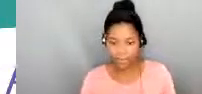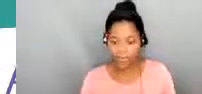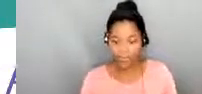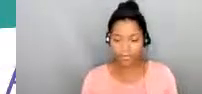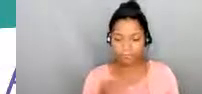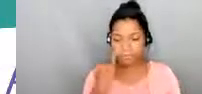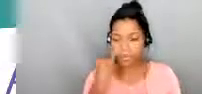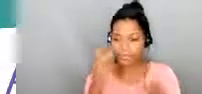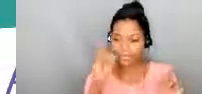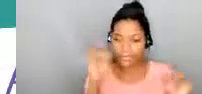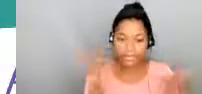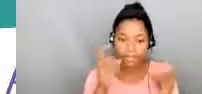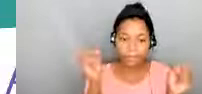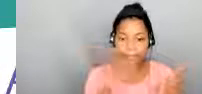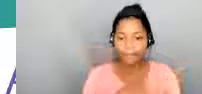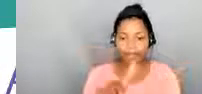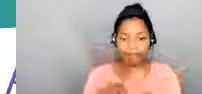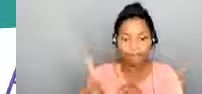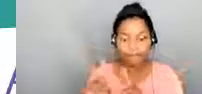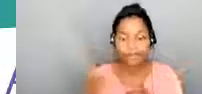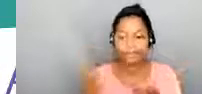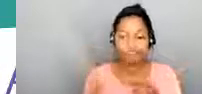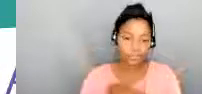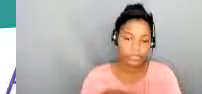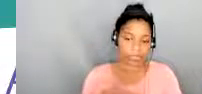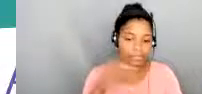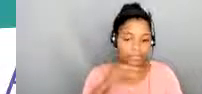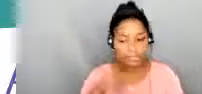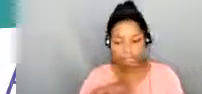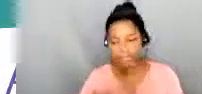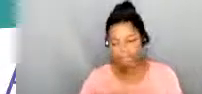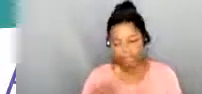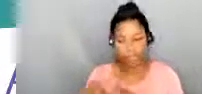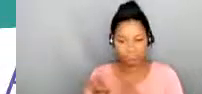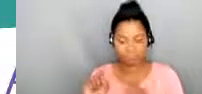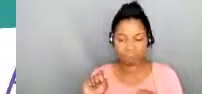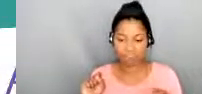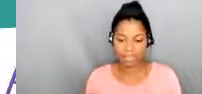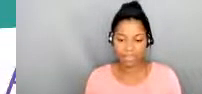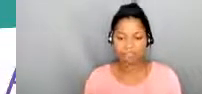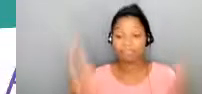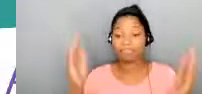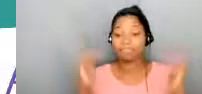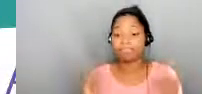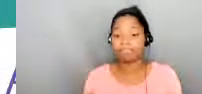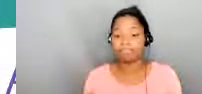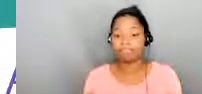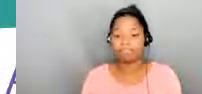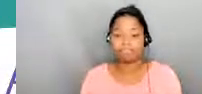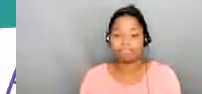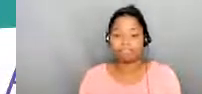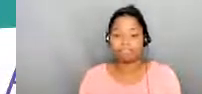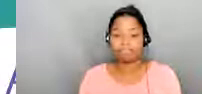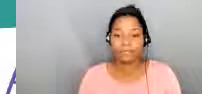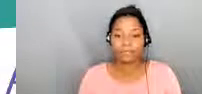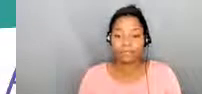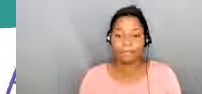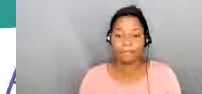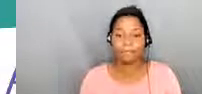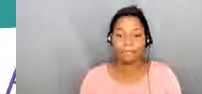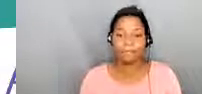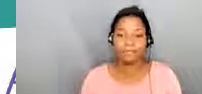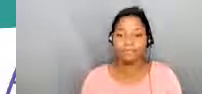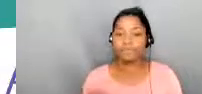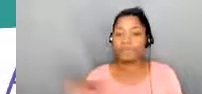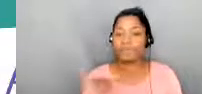different observances or holidays throughout the year with your consumers. Next slide, please. We also